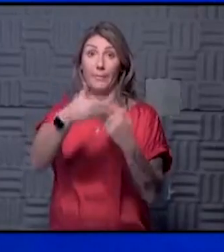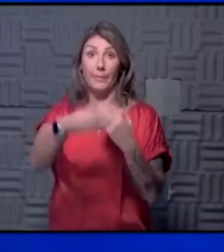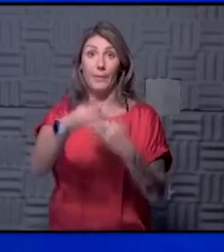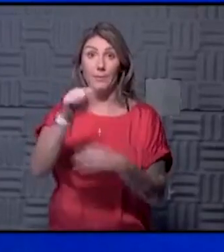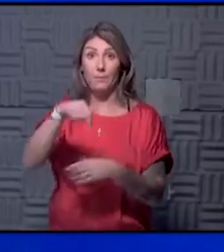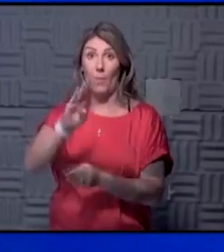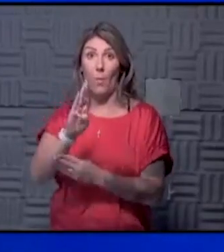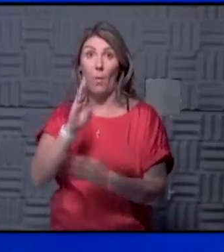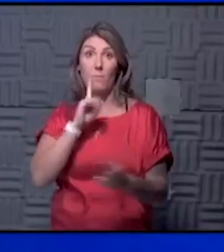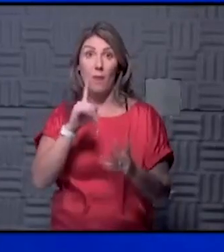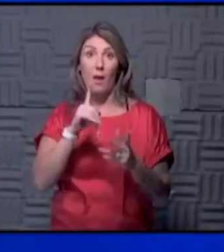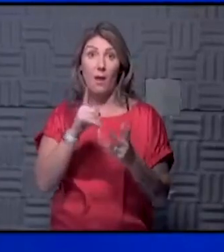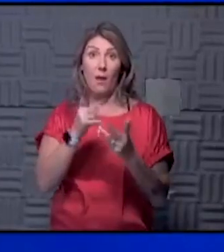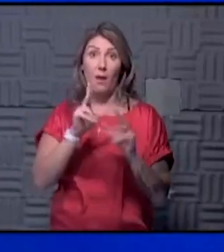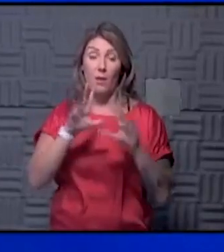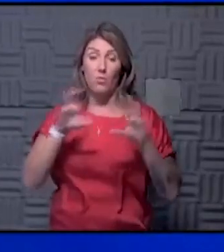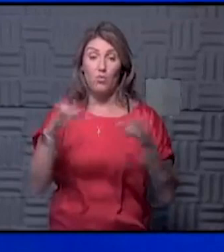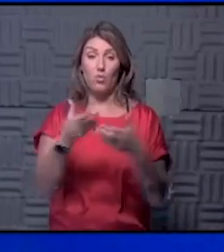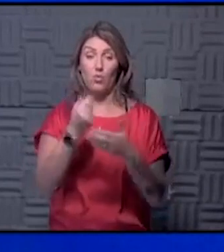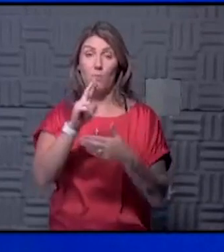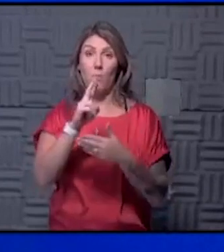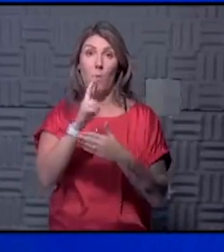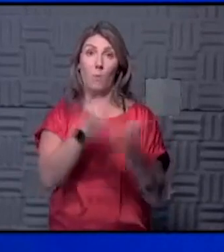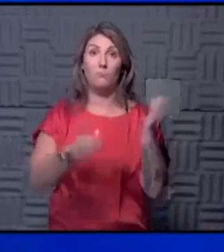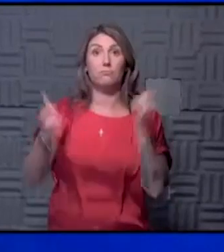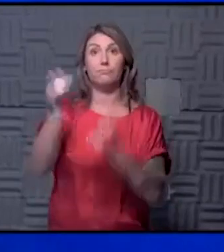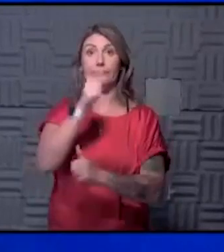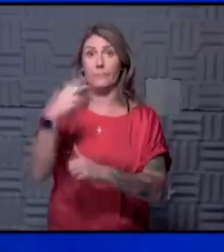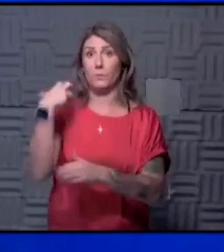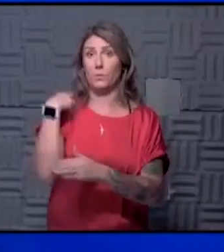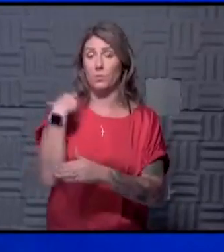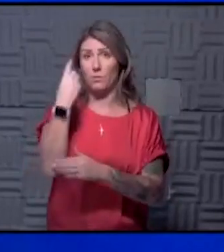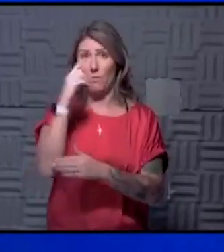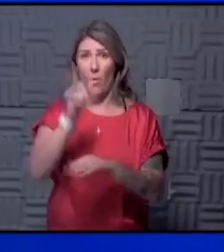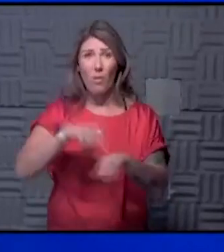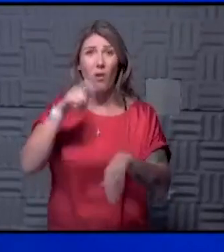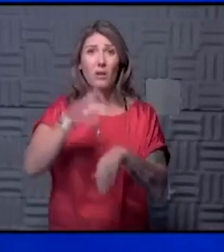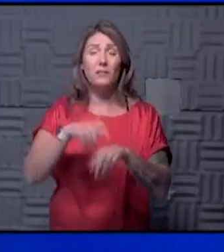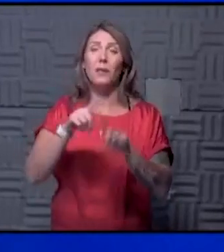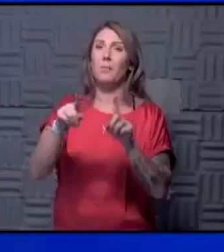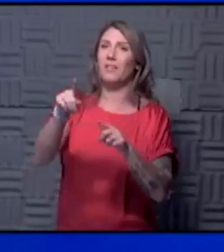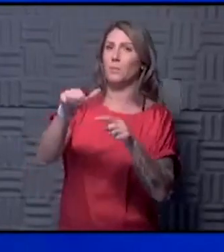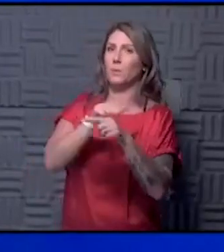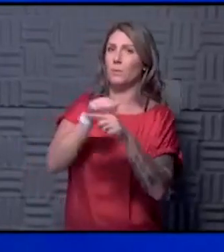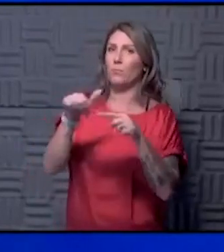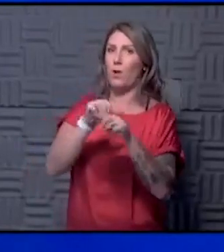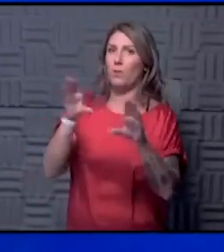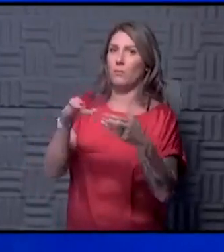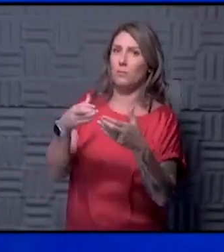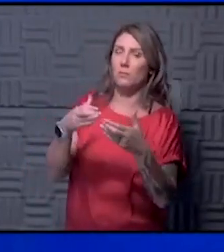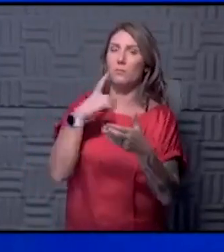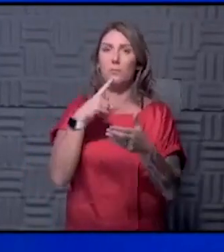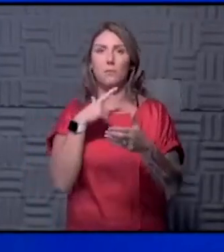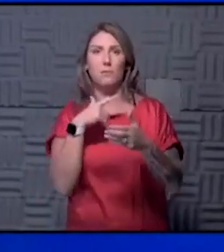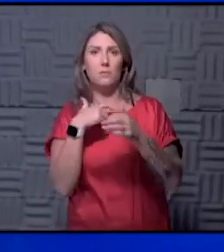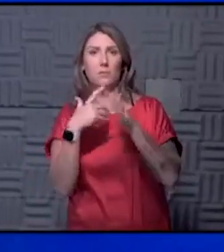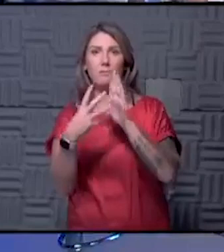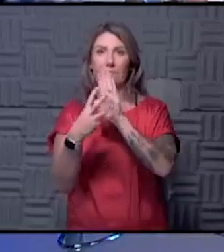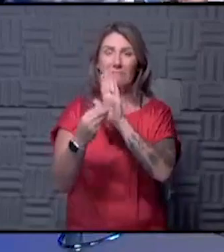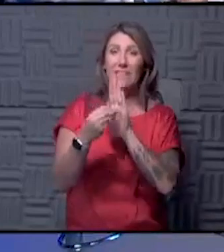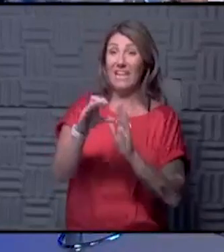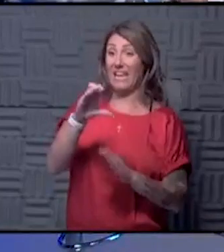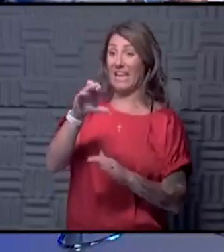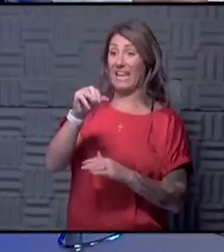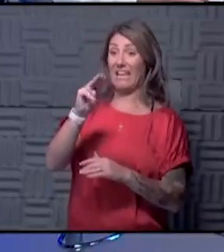the offensive coordinators or the head coach or too many other people in the Chiefs for too long, although he is the practice squad quarterback trying to imitate Cam Newton. Which is different than